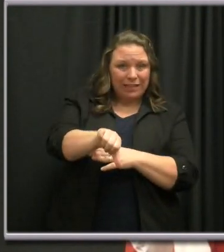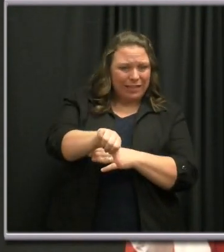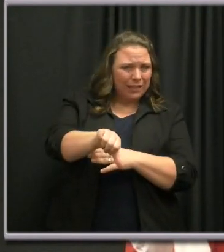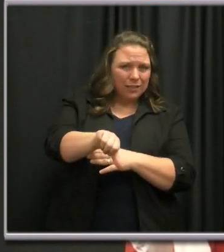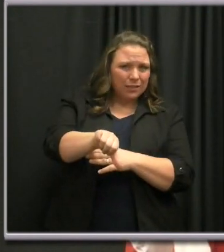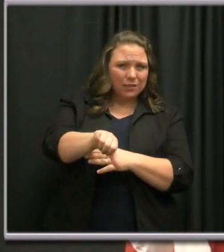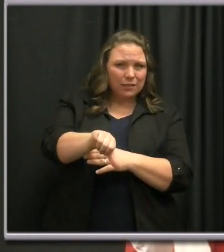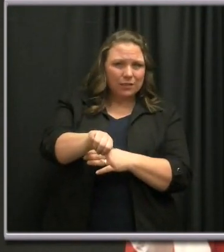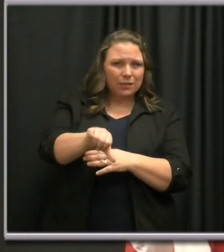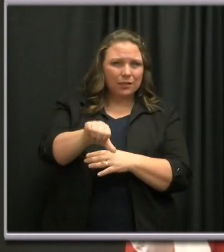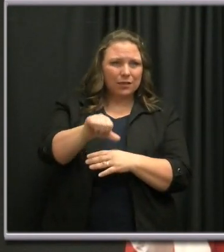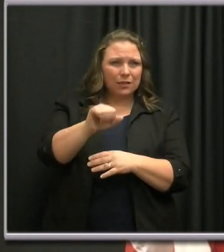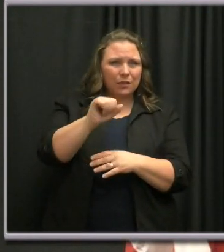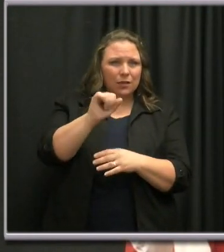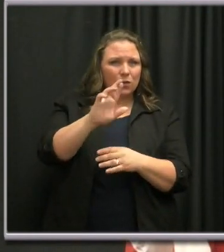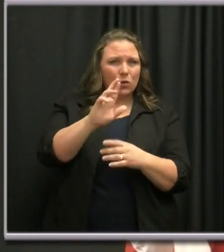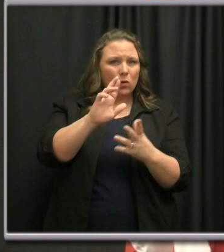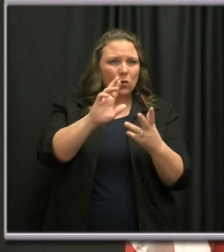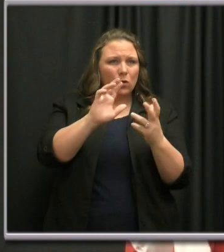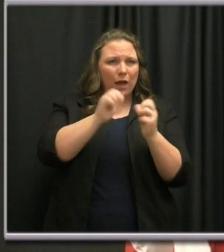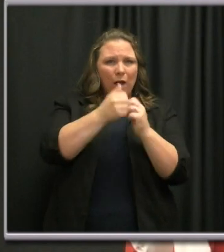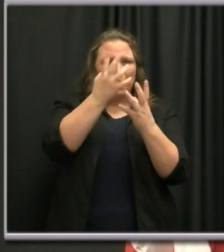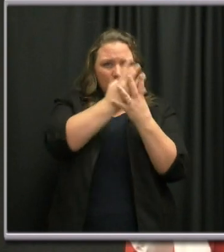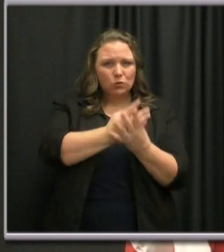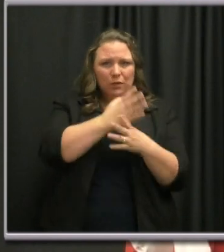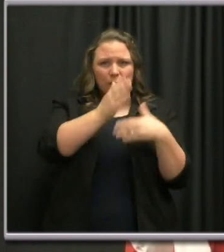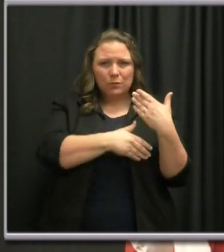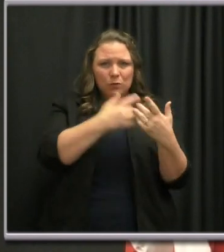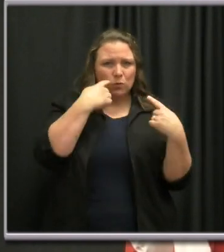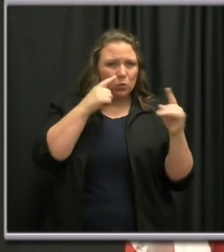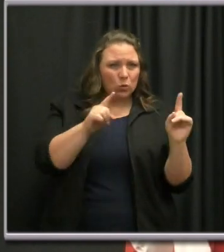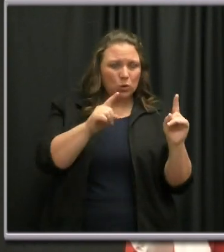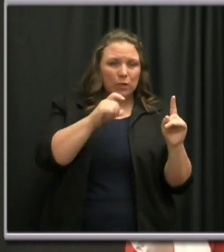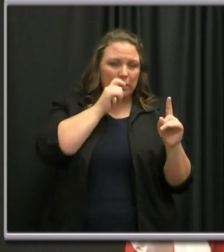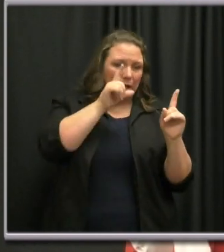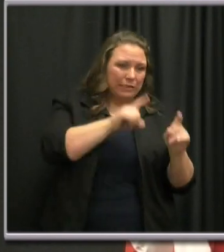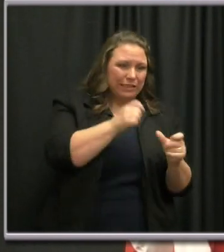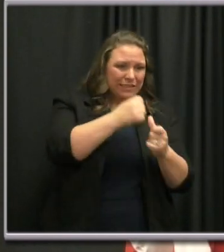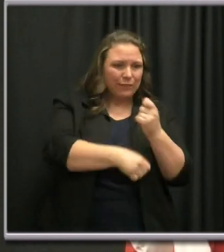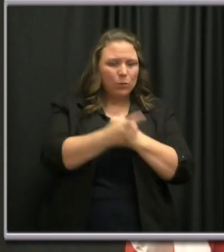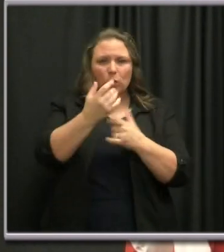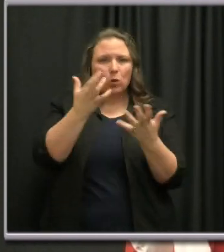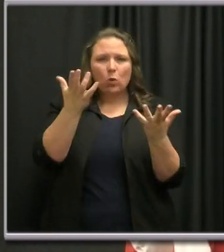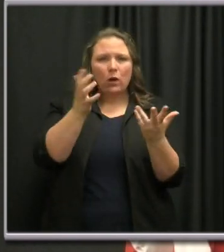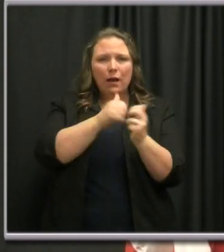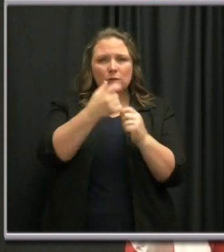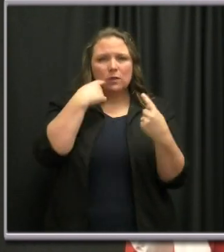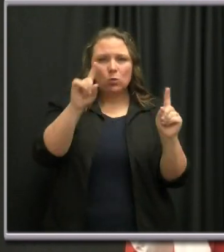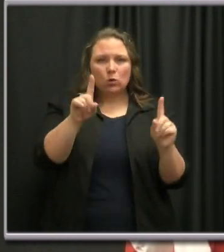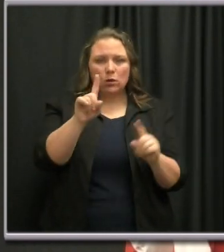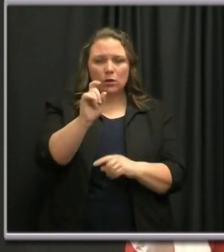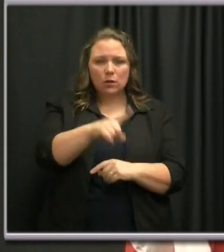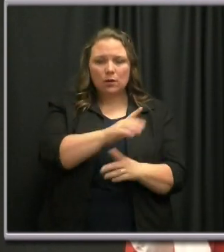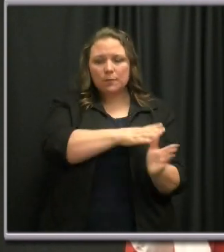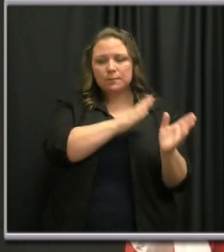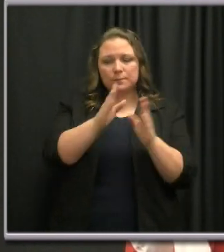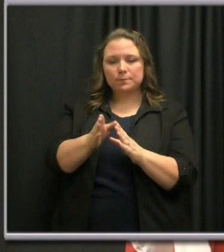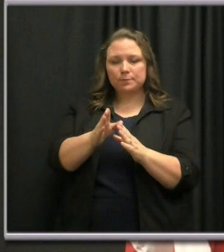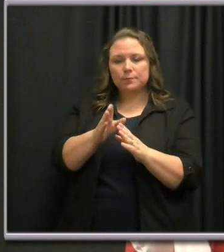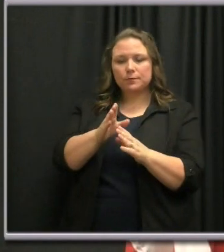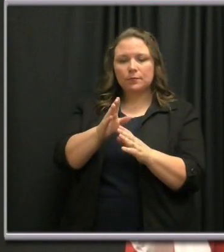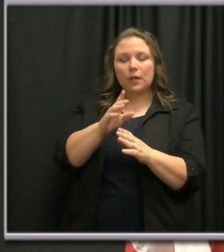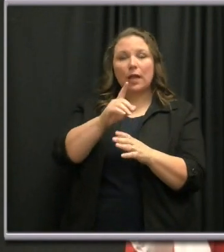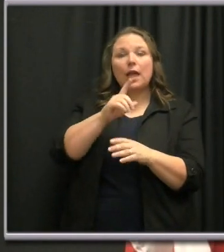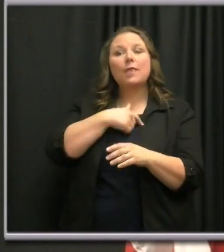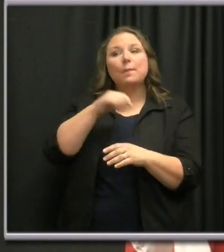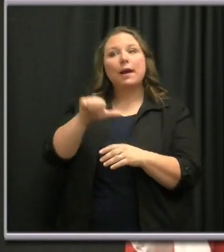guess, filtering people out through the screening process, or will you be now testing everybody who's seeking a test? And the question that I